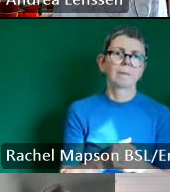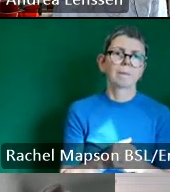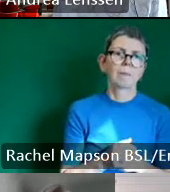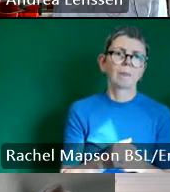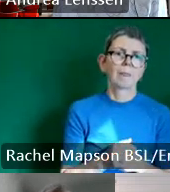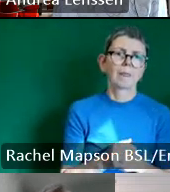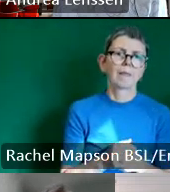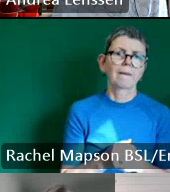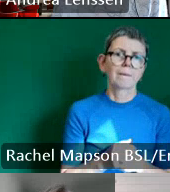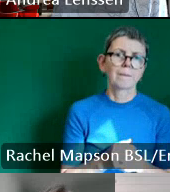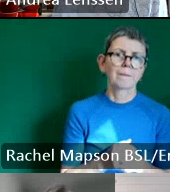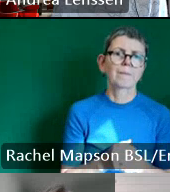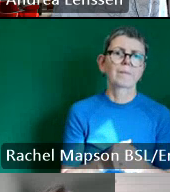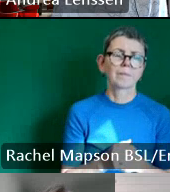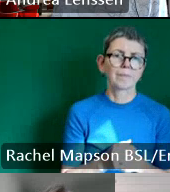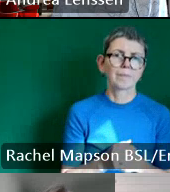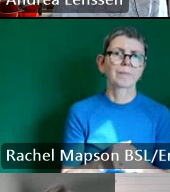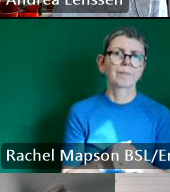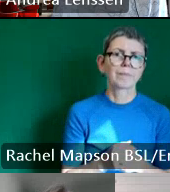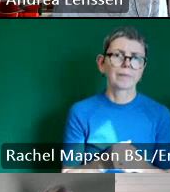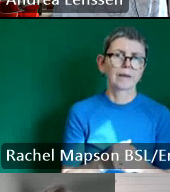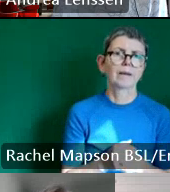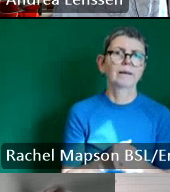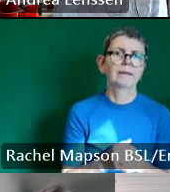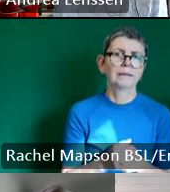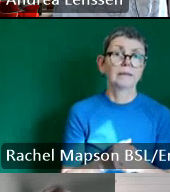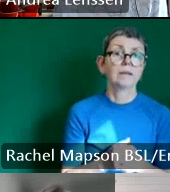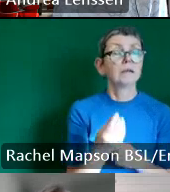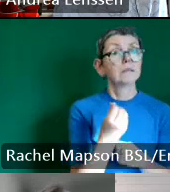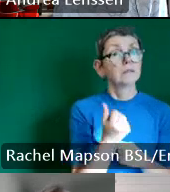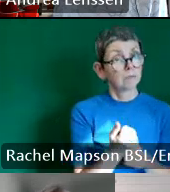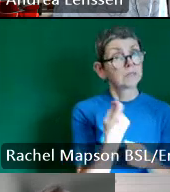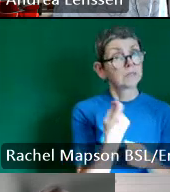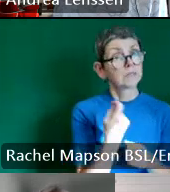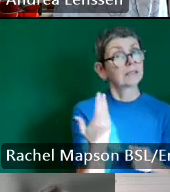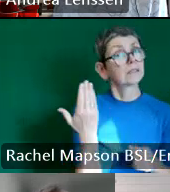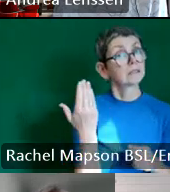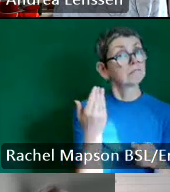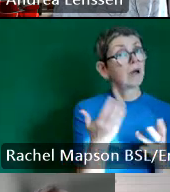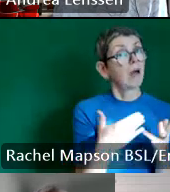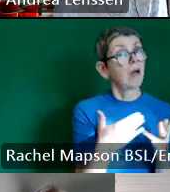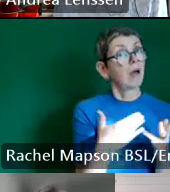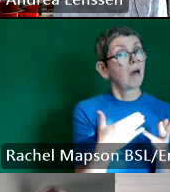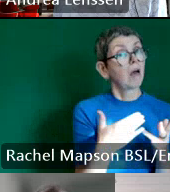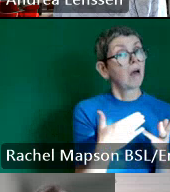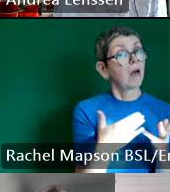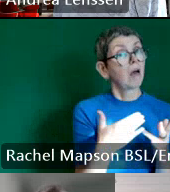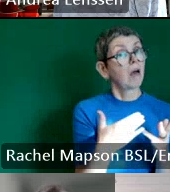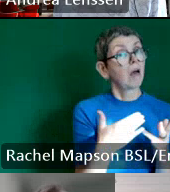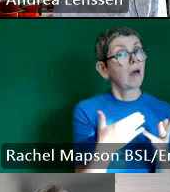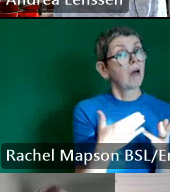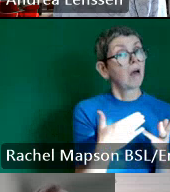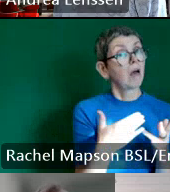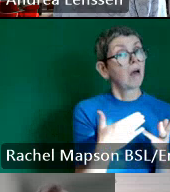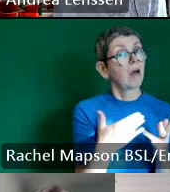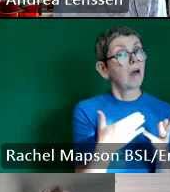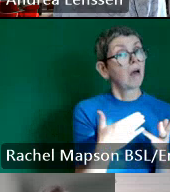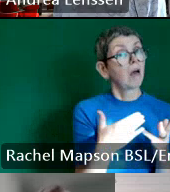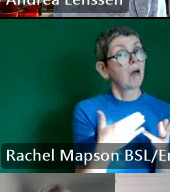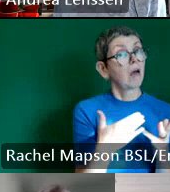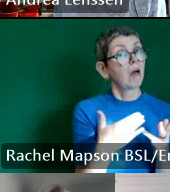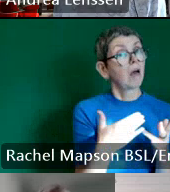the suggested pathways that have worked in other areas is conduct internal assessments of the barriers against providing equitable care.